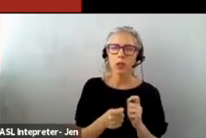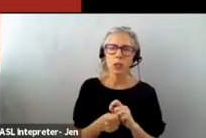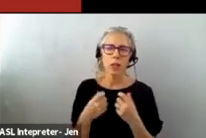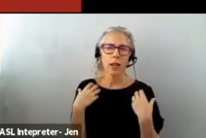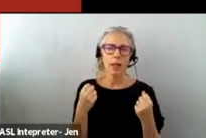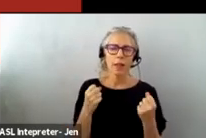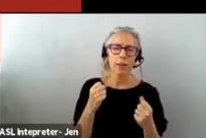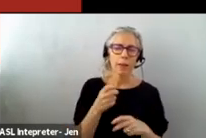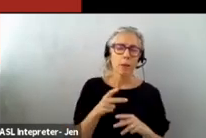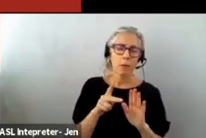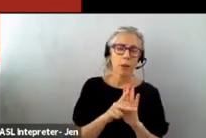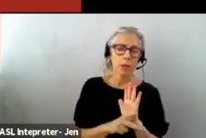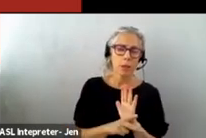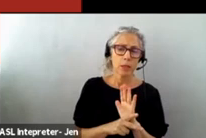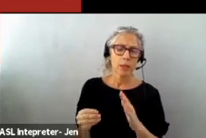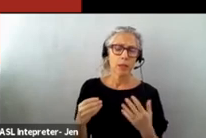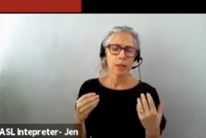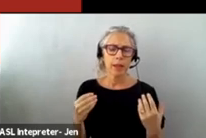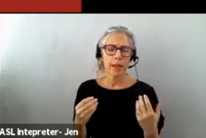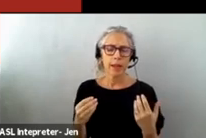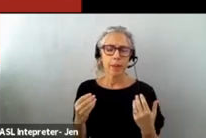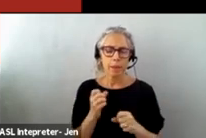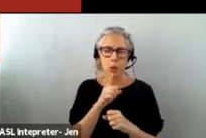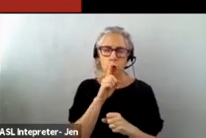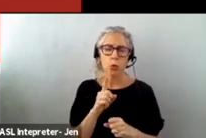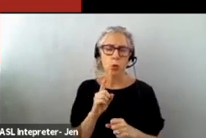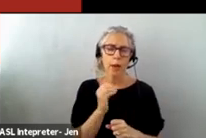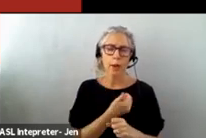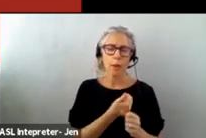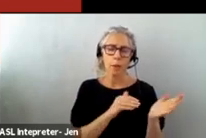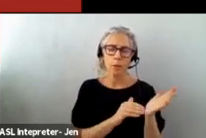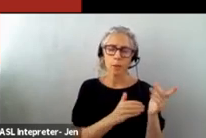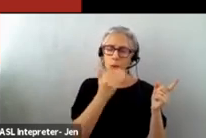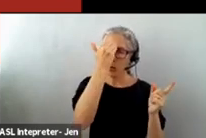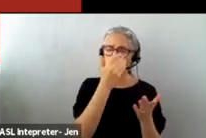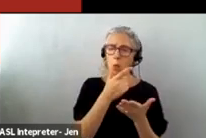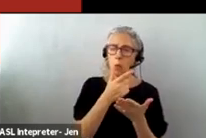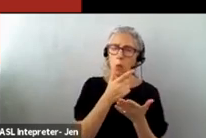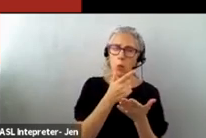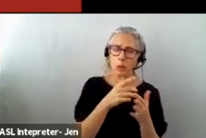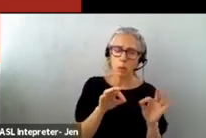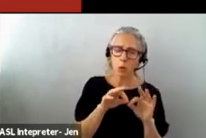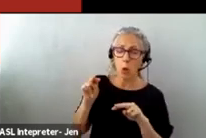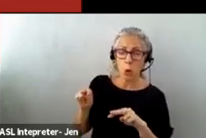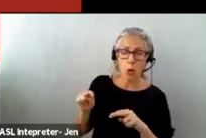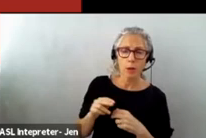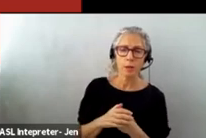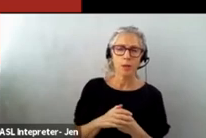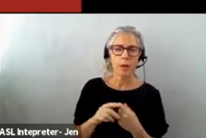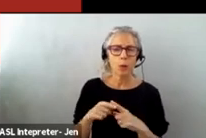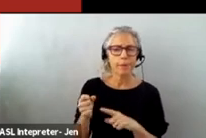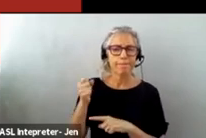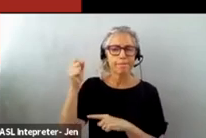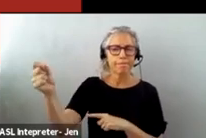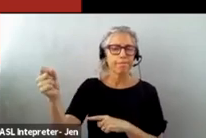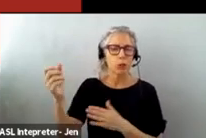policy, but also helping to make sure our frontline providers, like pediatricians, know what to look for and when to get kids into